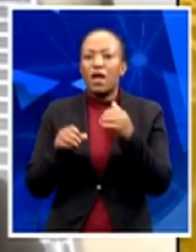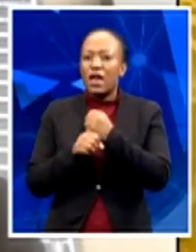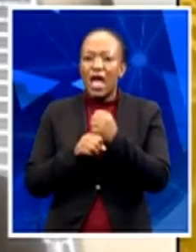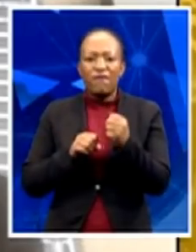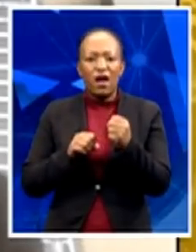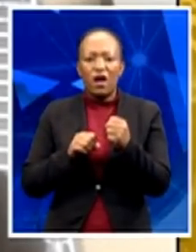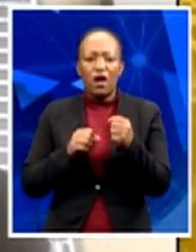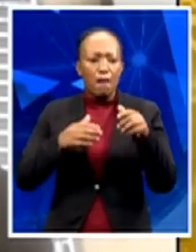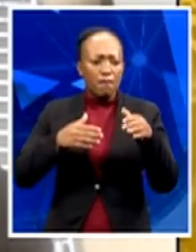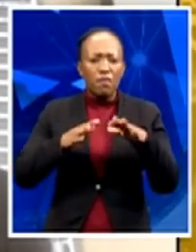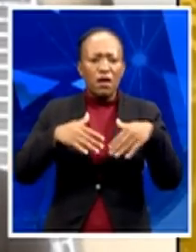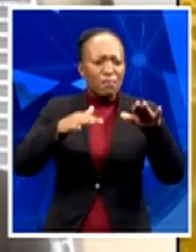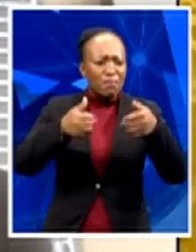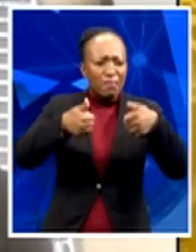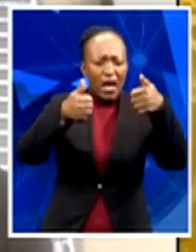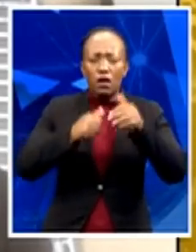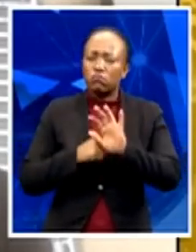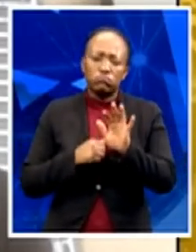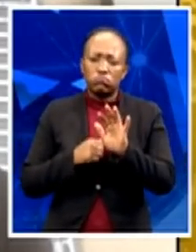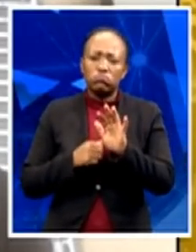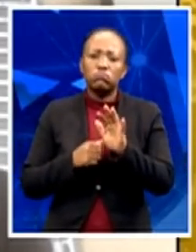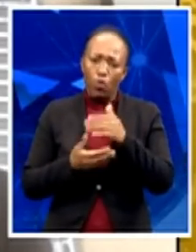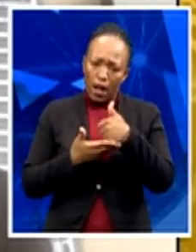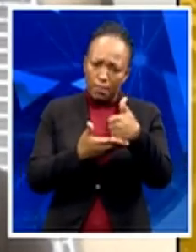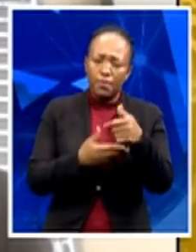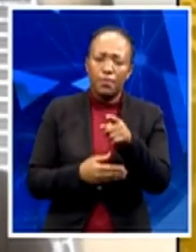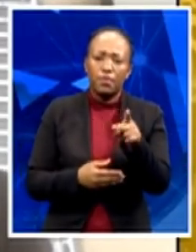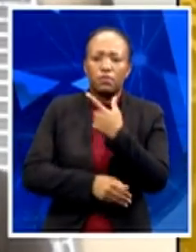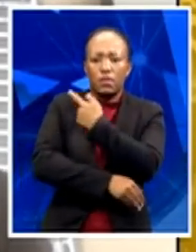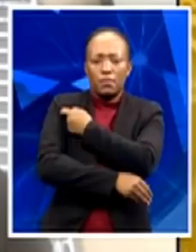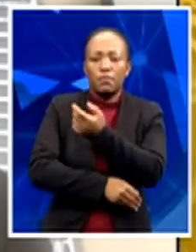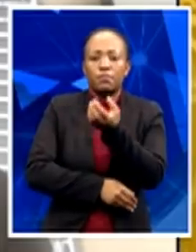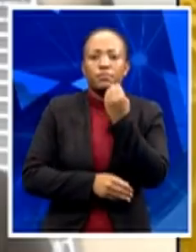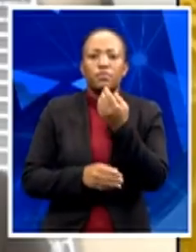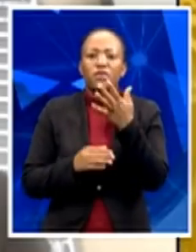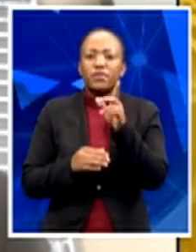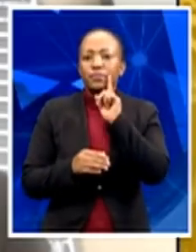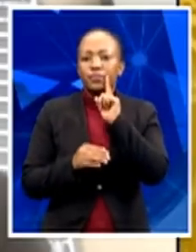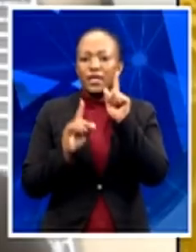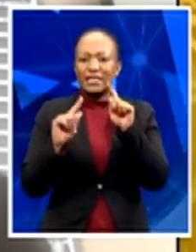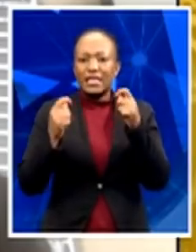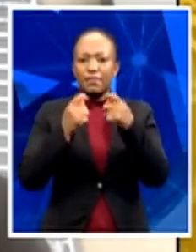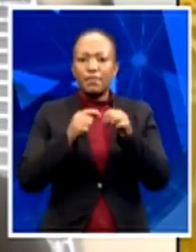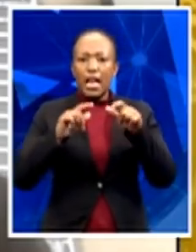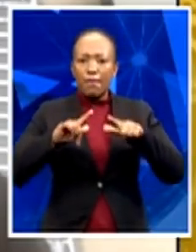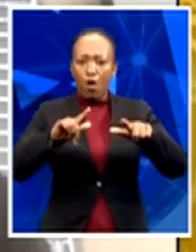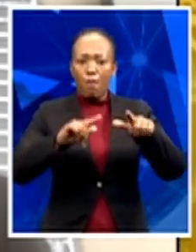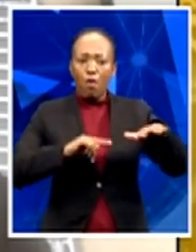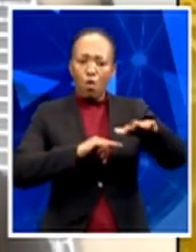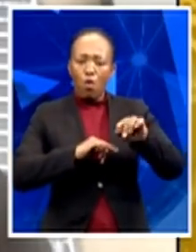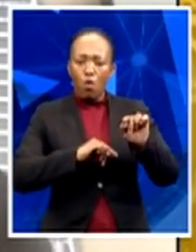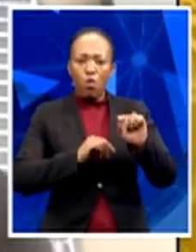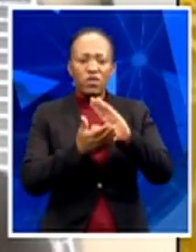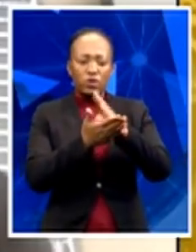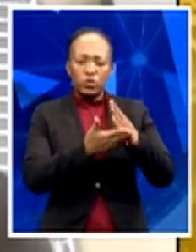we are utilizing, I've asked the team to look at the example of Limpopo, where Limpopo shared the example of how they've managed to